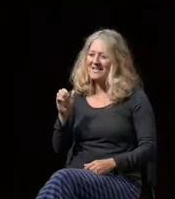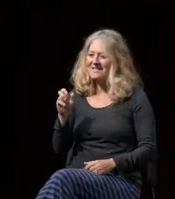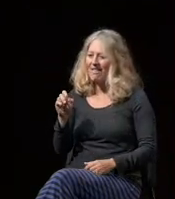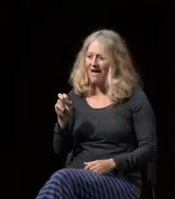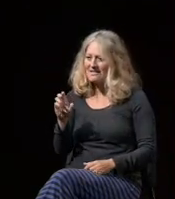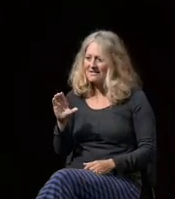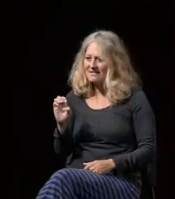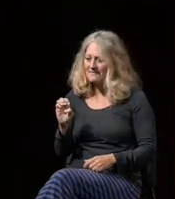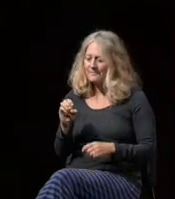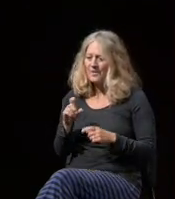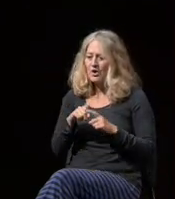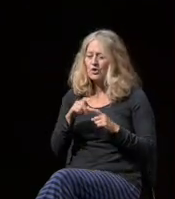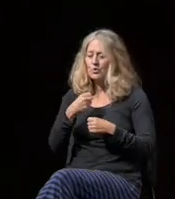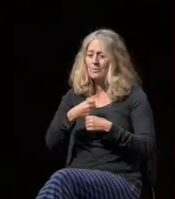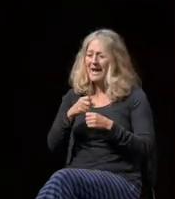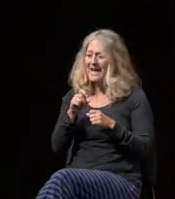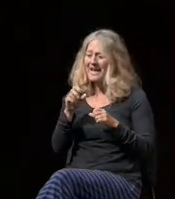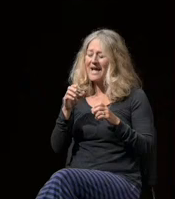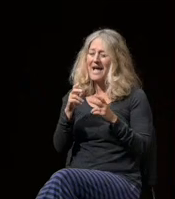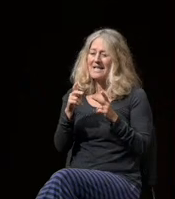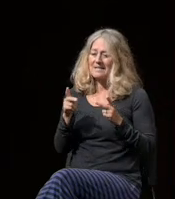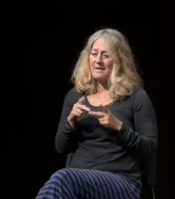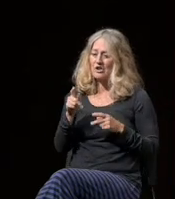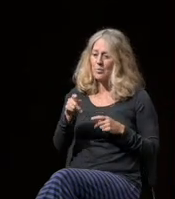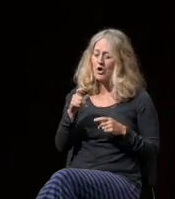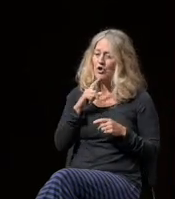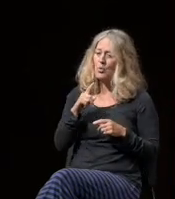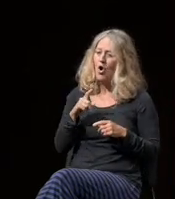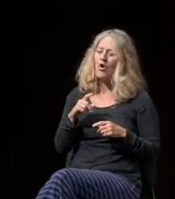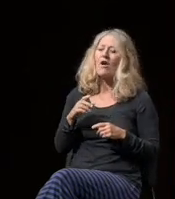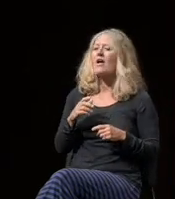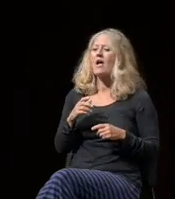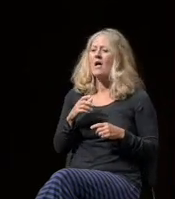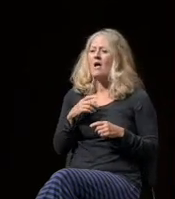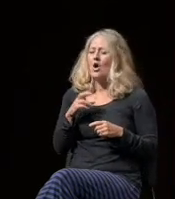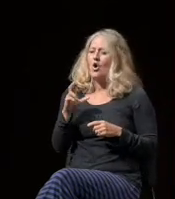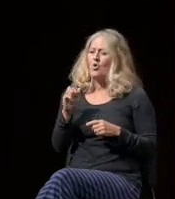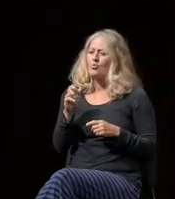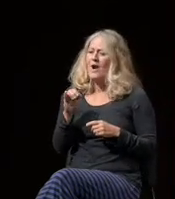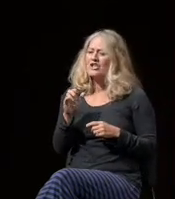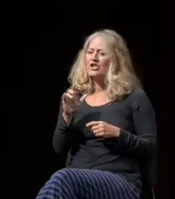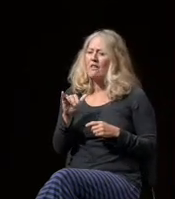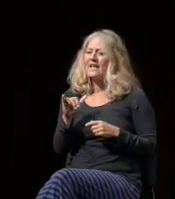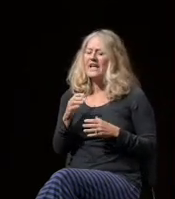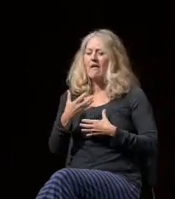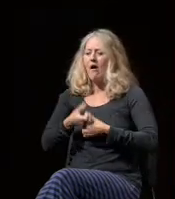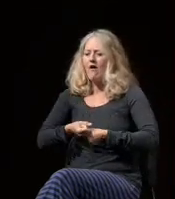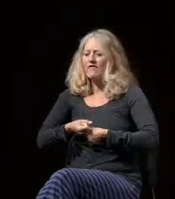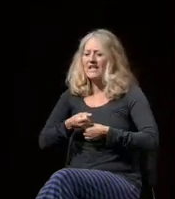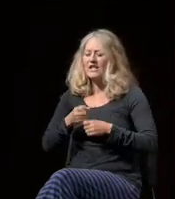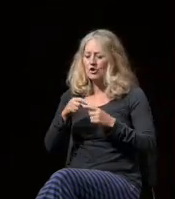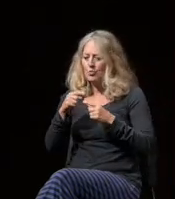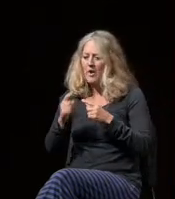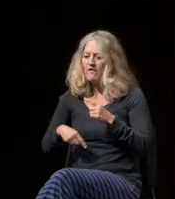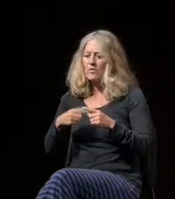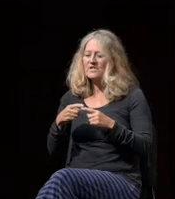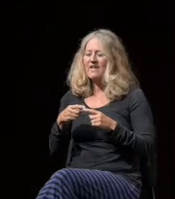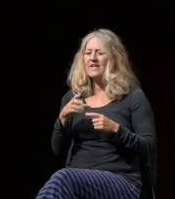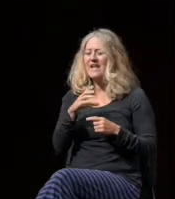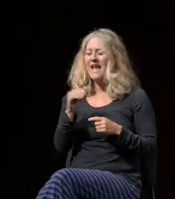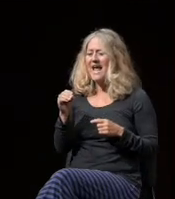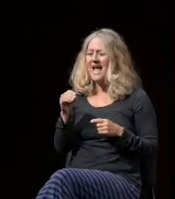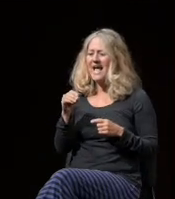To create a space where you're comfortable racially, virtually 24/7. Where you're taught from the first day of your schooling